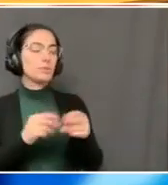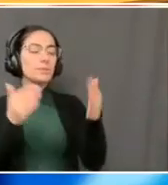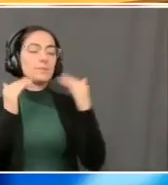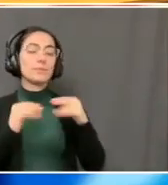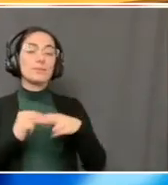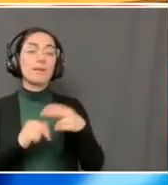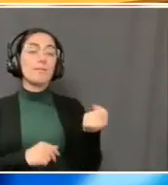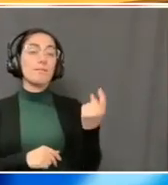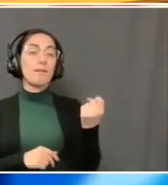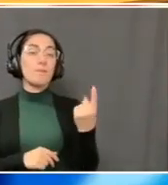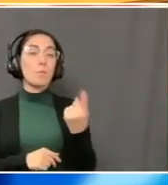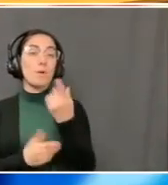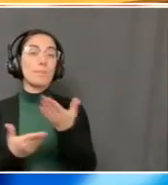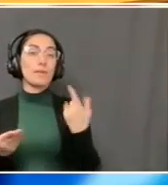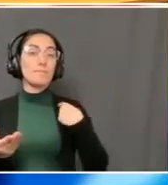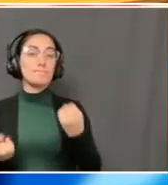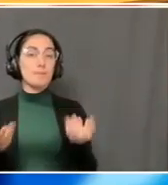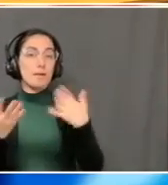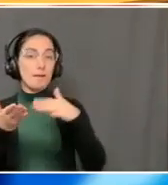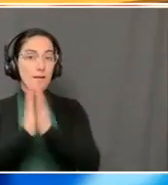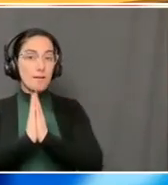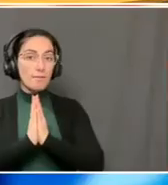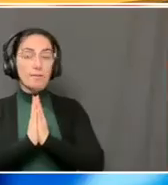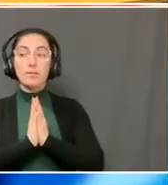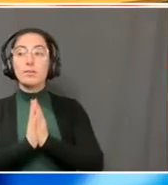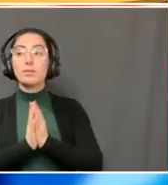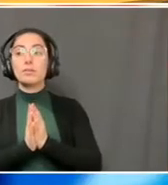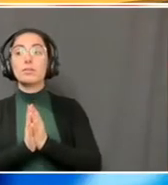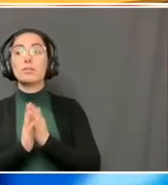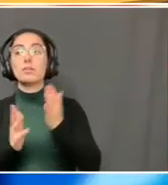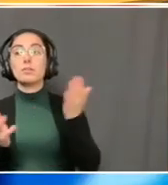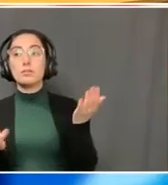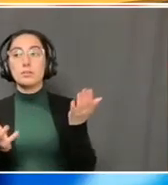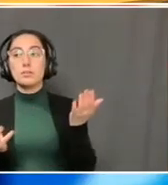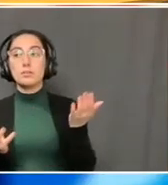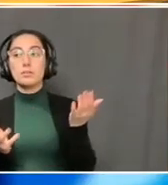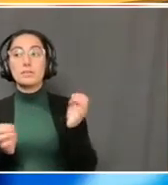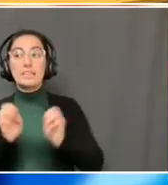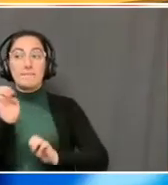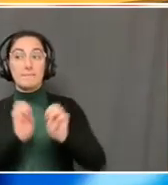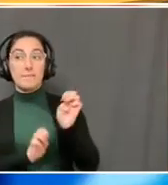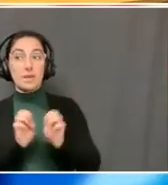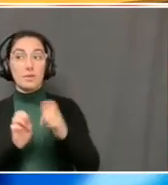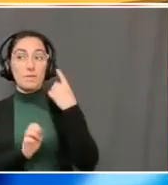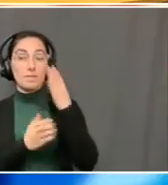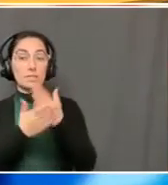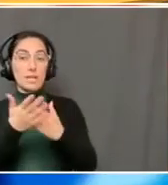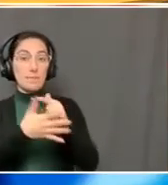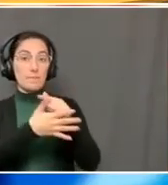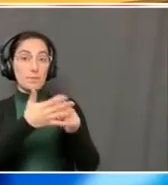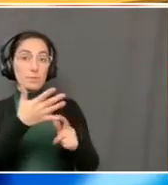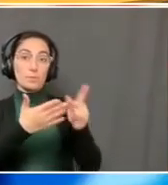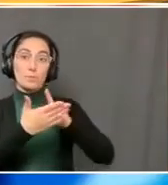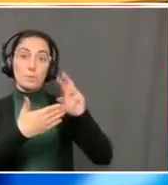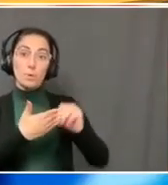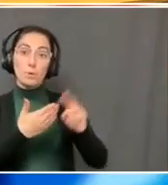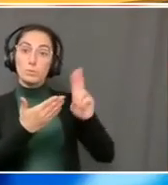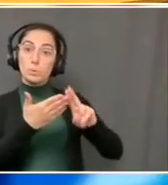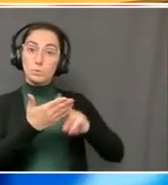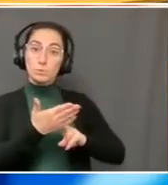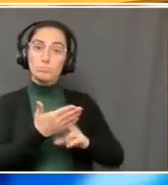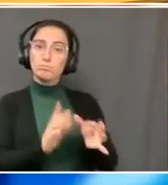many of us have asked for is around, to your point, the kind of evaluations of some of these programs and contracts, especially